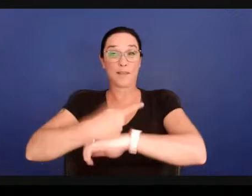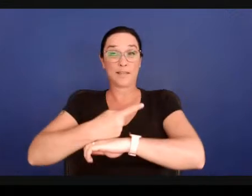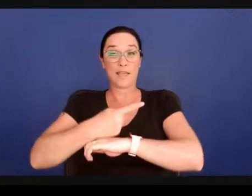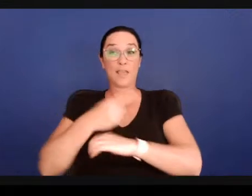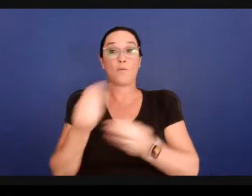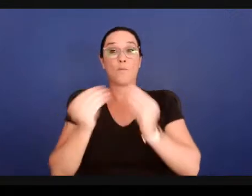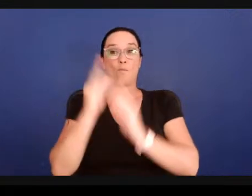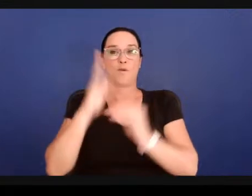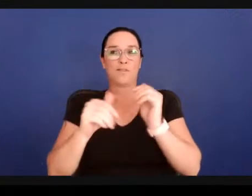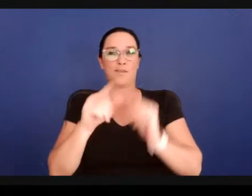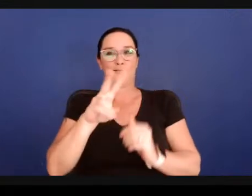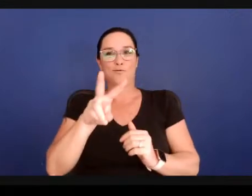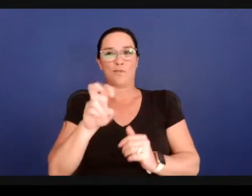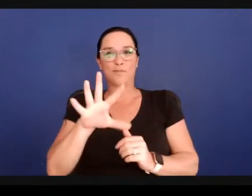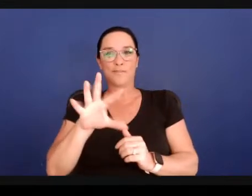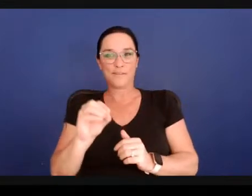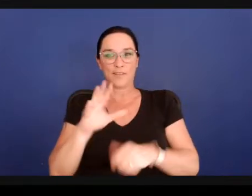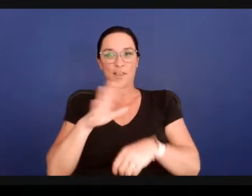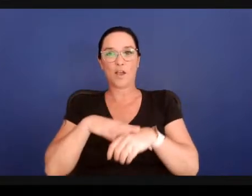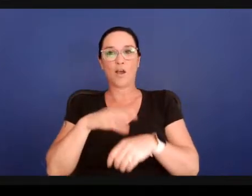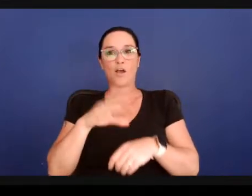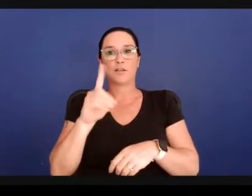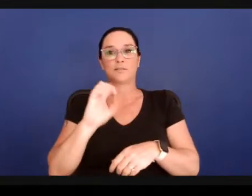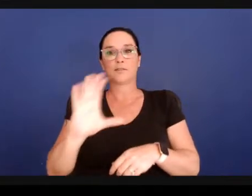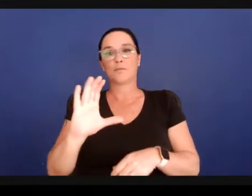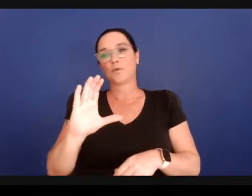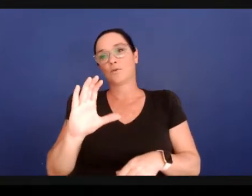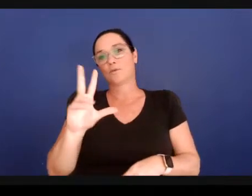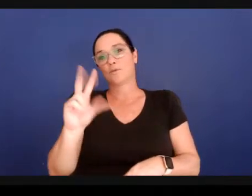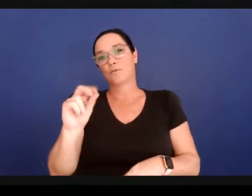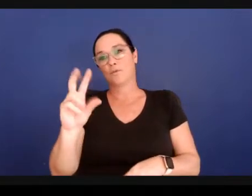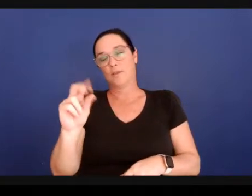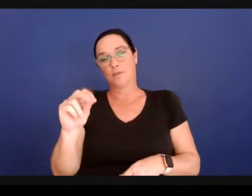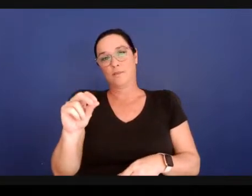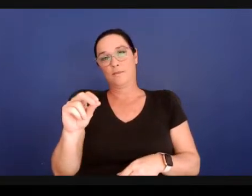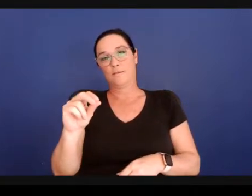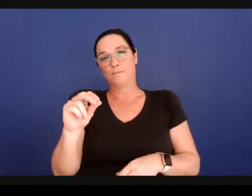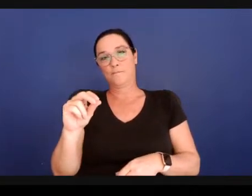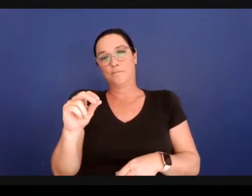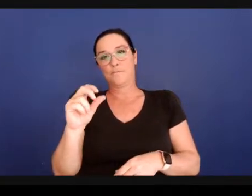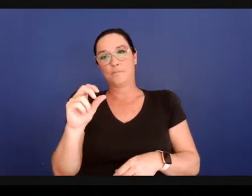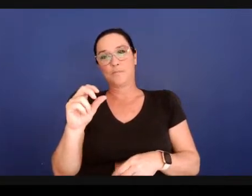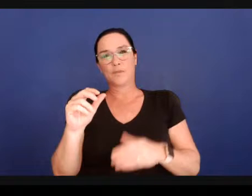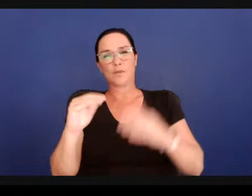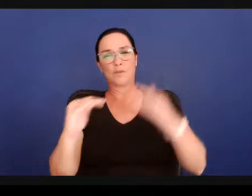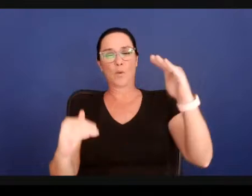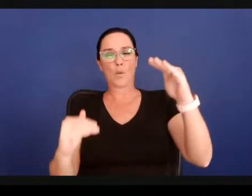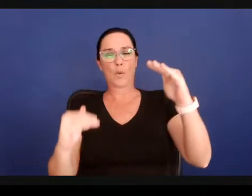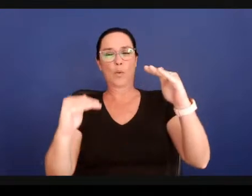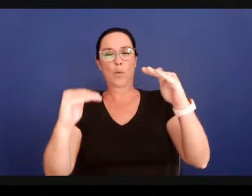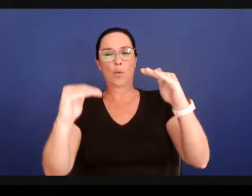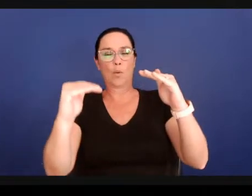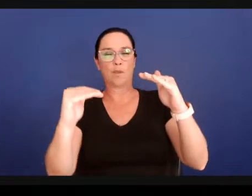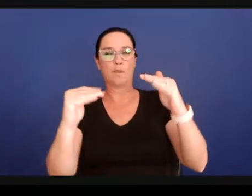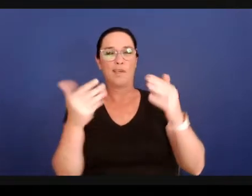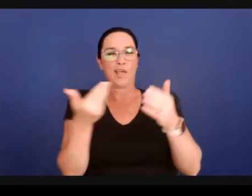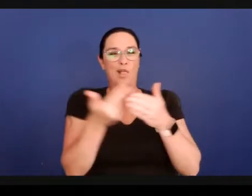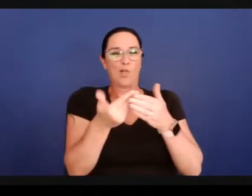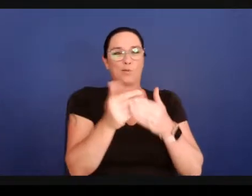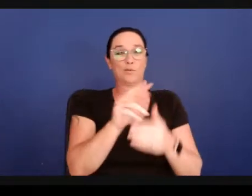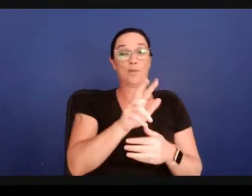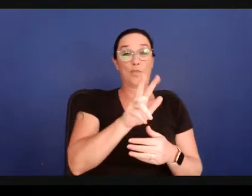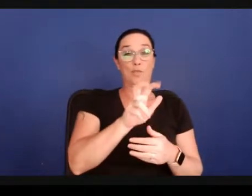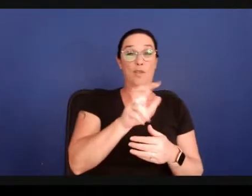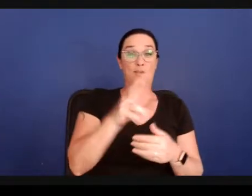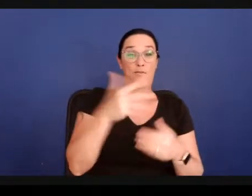250 on the 30th. And it was not quite matching close to 300 we had back on